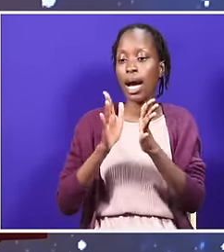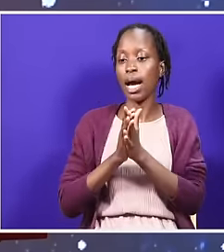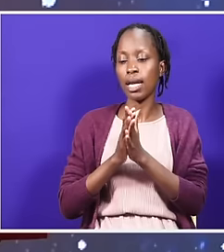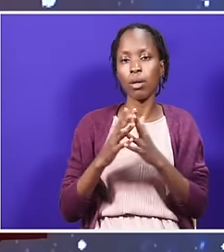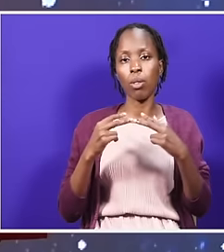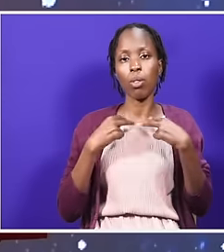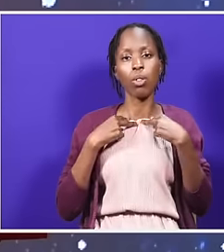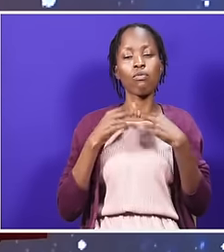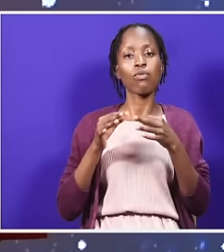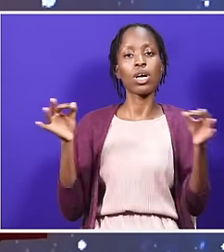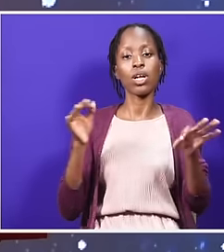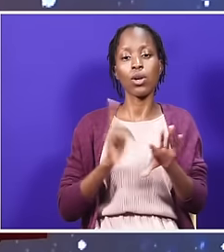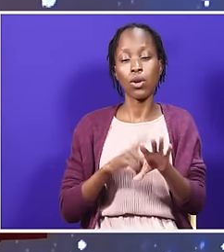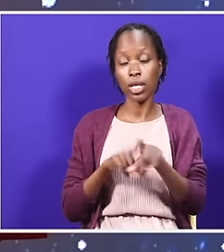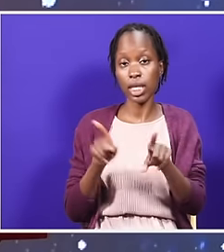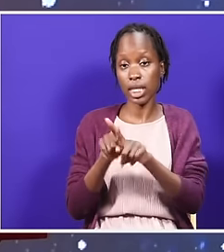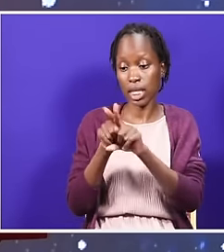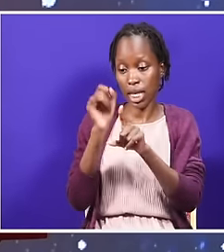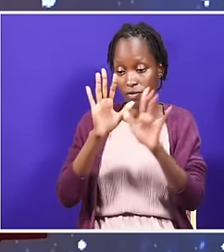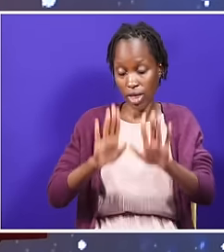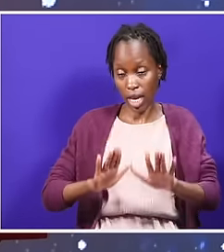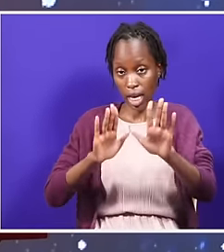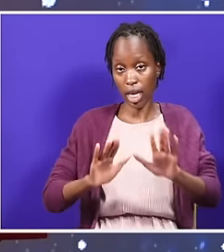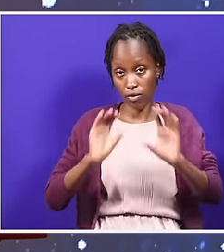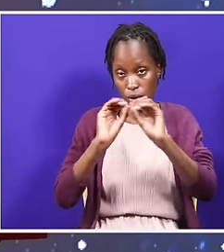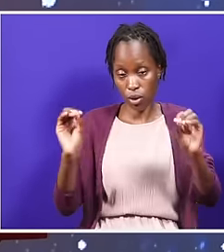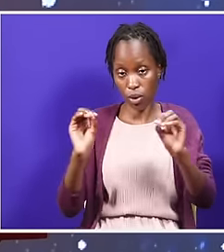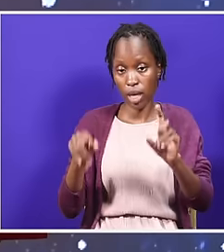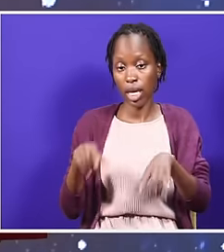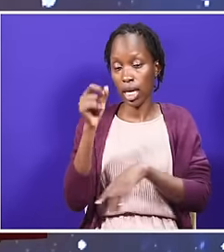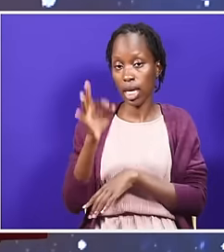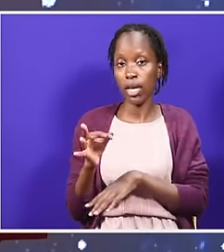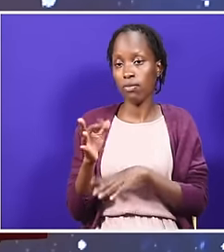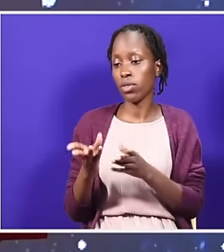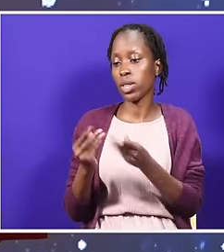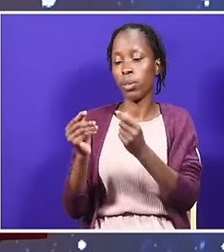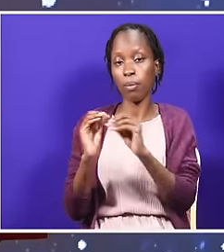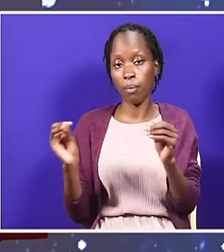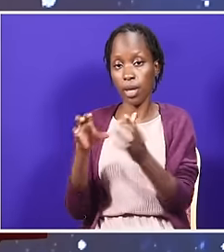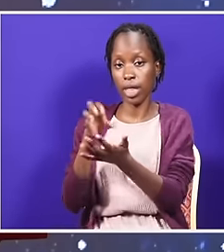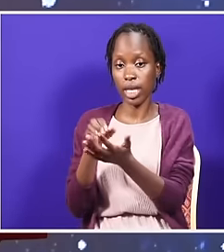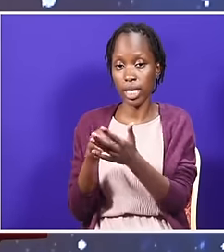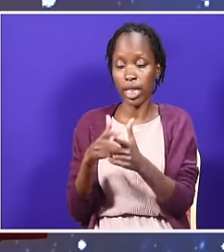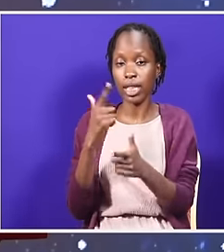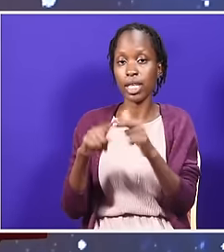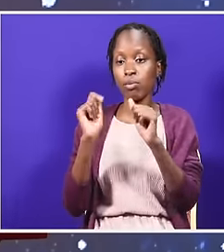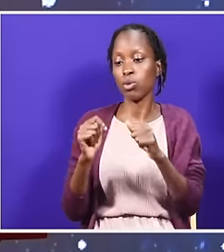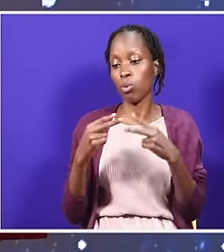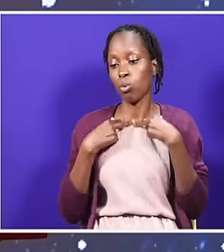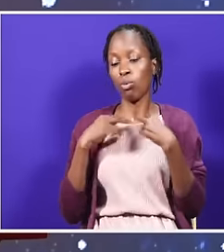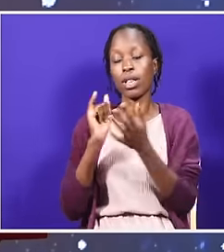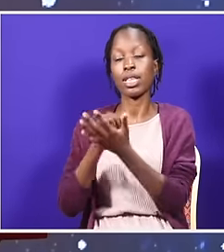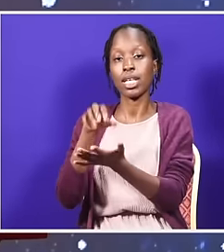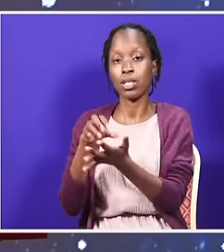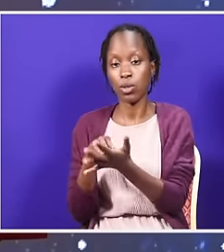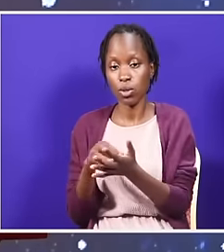for hours and hours. And if they're not careful, if they don't deal with what has happened, they can get stuck there